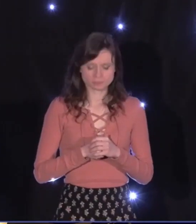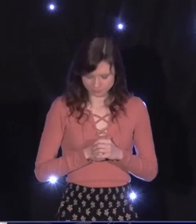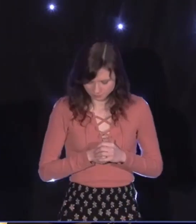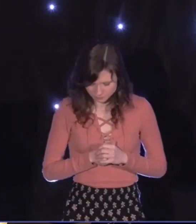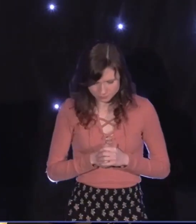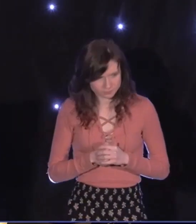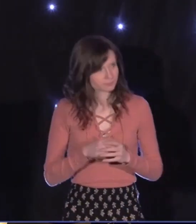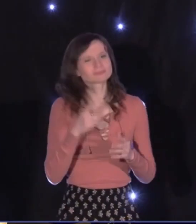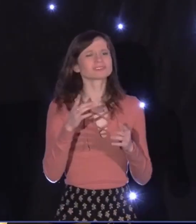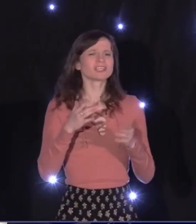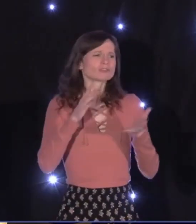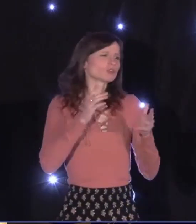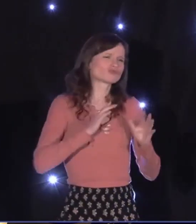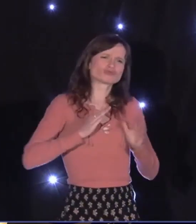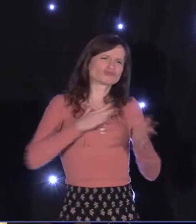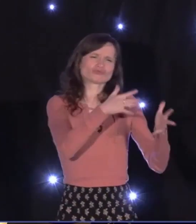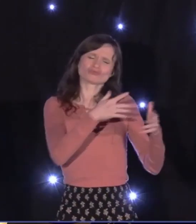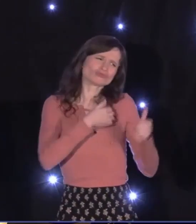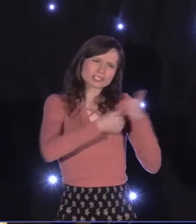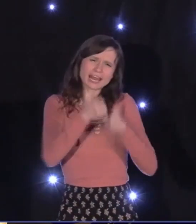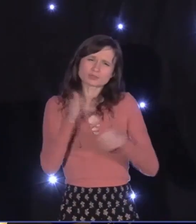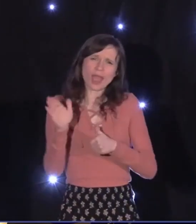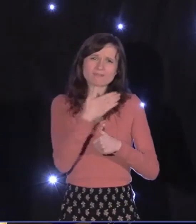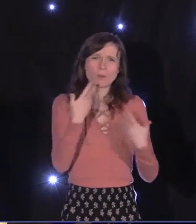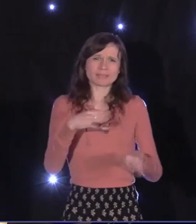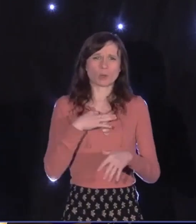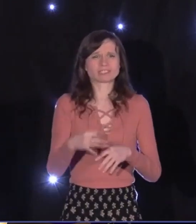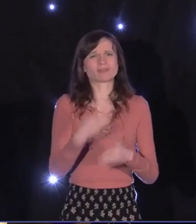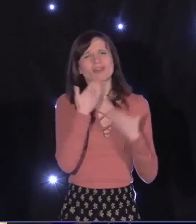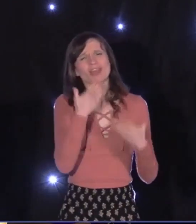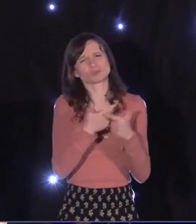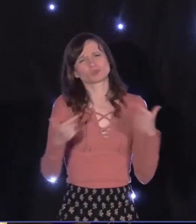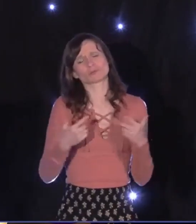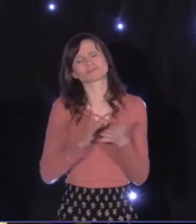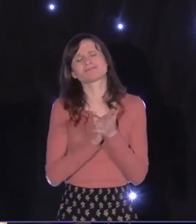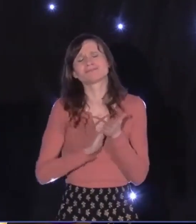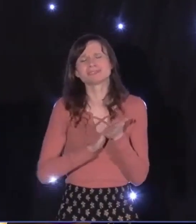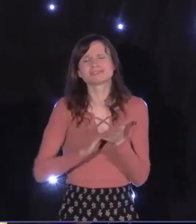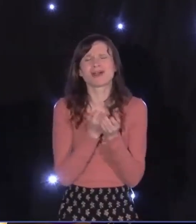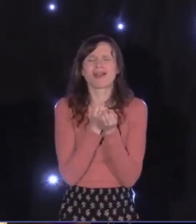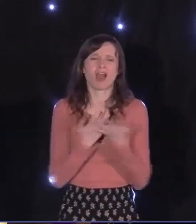congratulations to everyone who's been nominated, and thank you so much, everyone. It means a lot. Thanks.